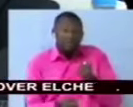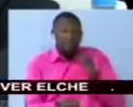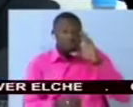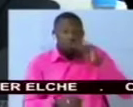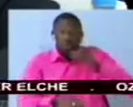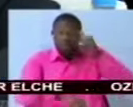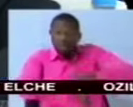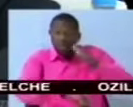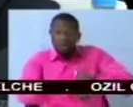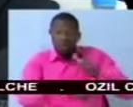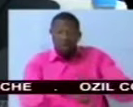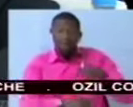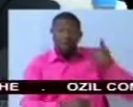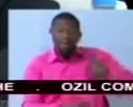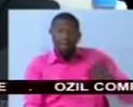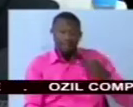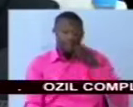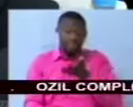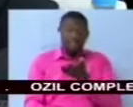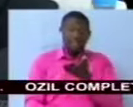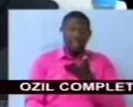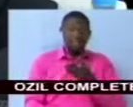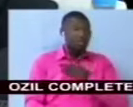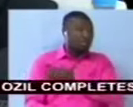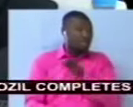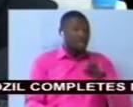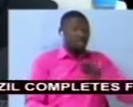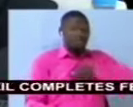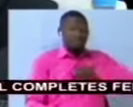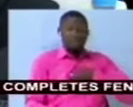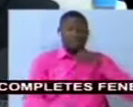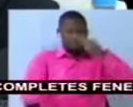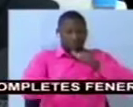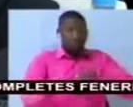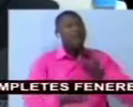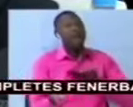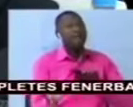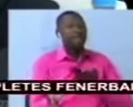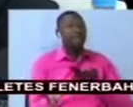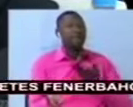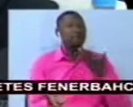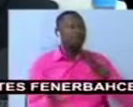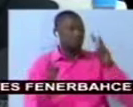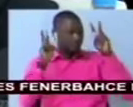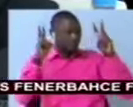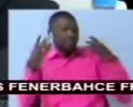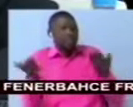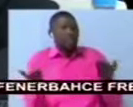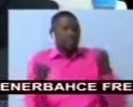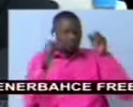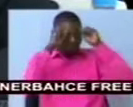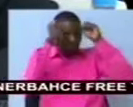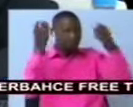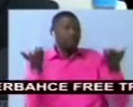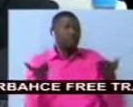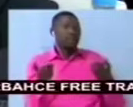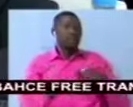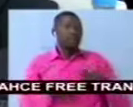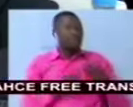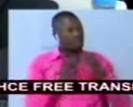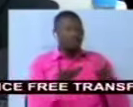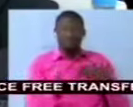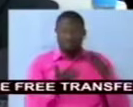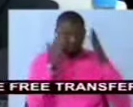torture a detainee, they would themselves be tortured. They claimed that they had no